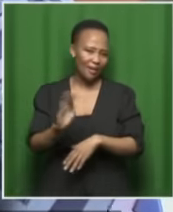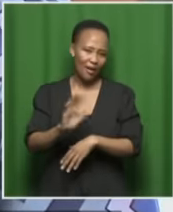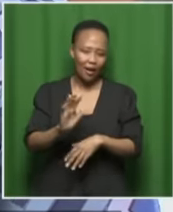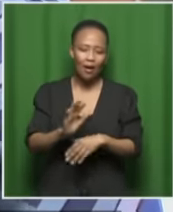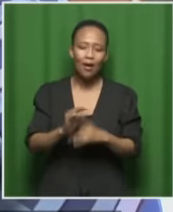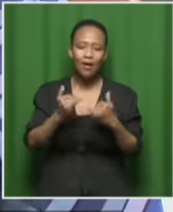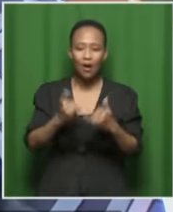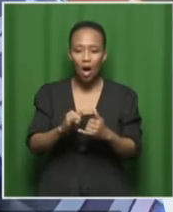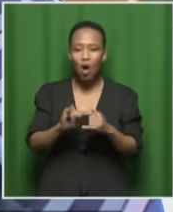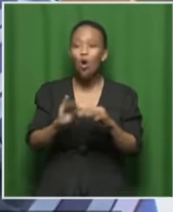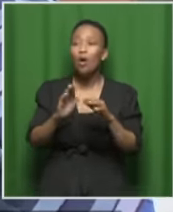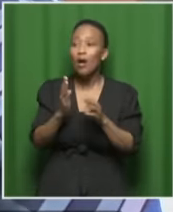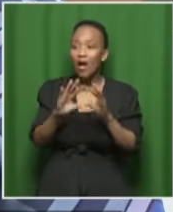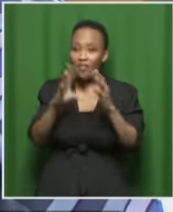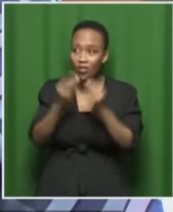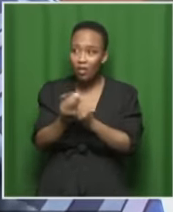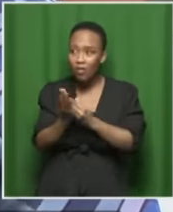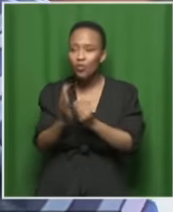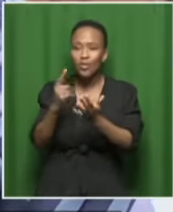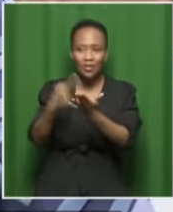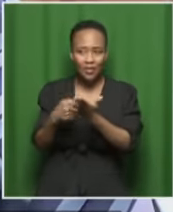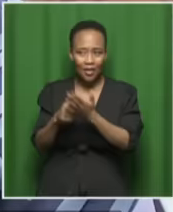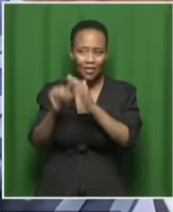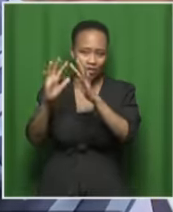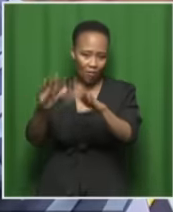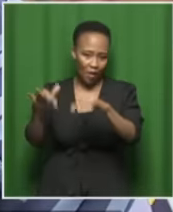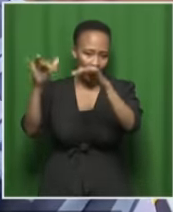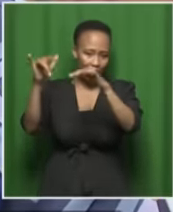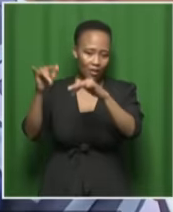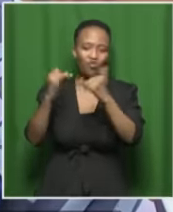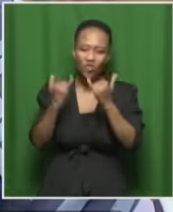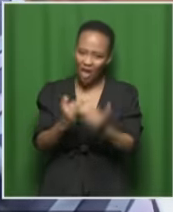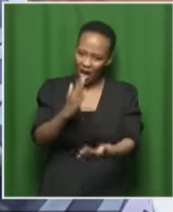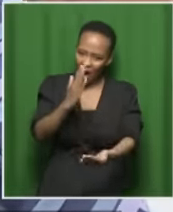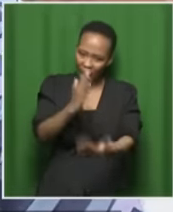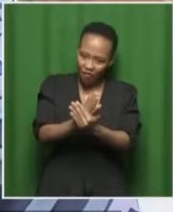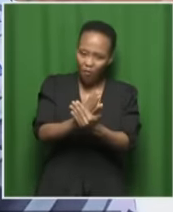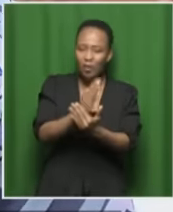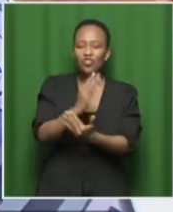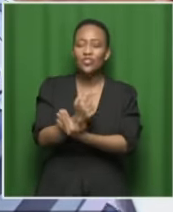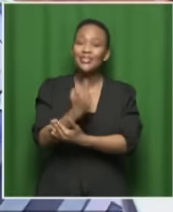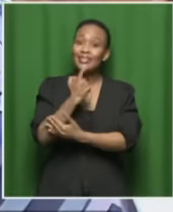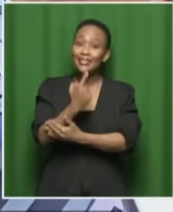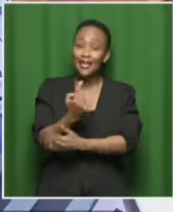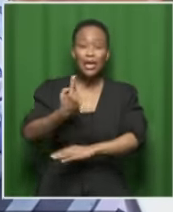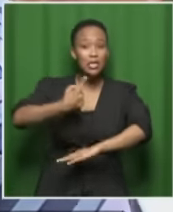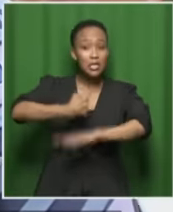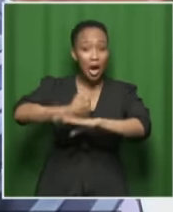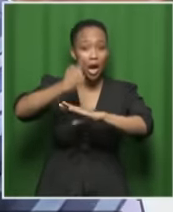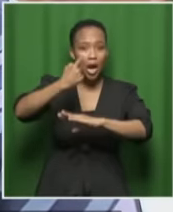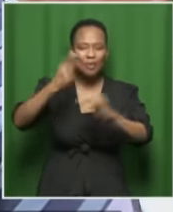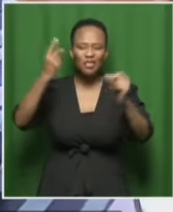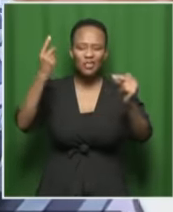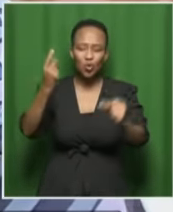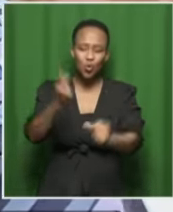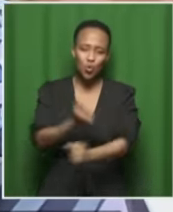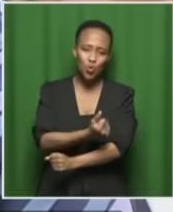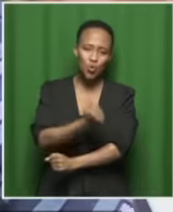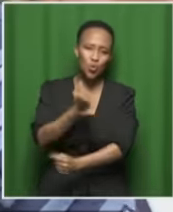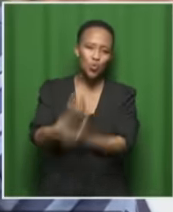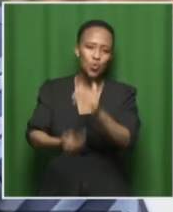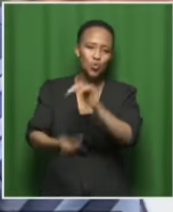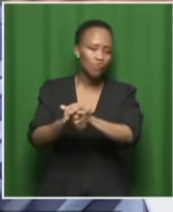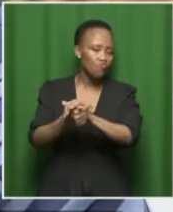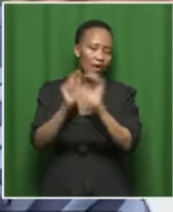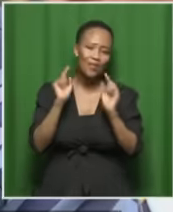Parliament. So it's an affirmation that this day is a very important day. This day was not a day we can regret that it happened. This day cannot be a